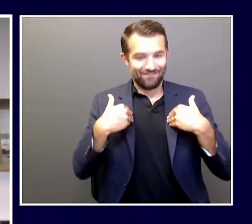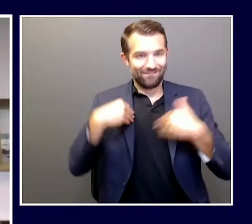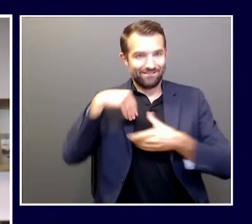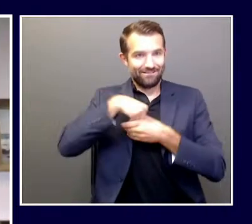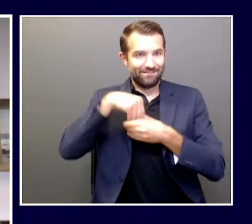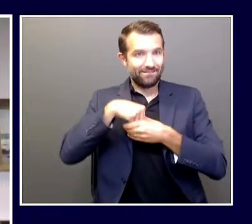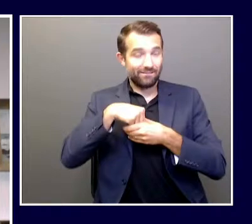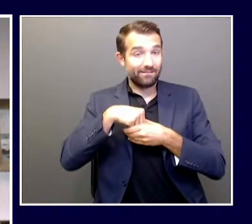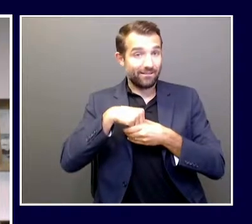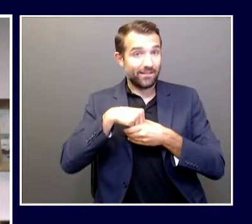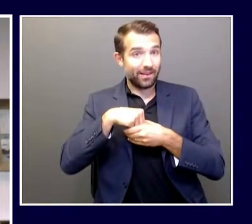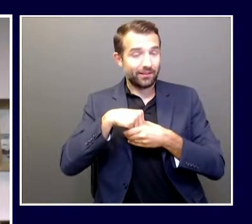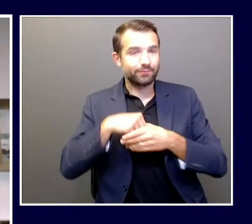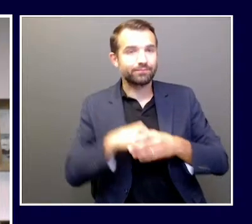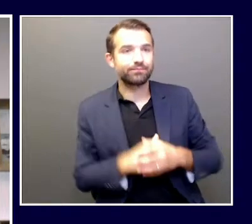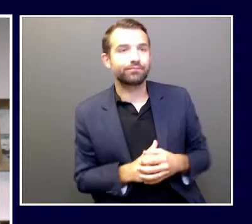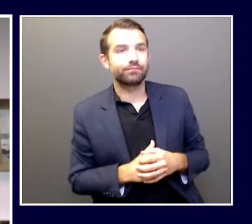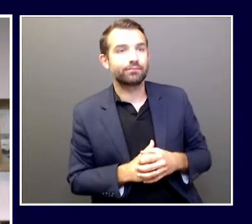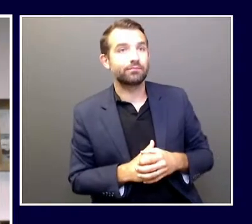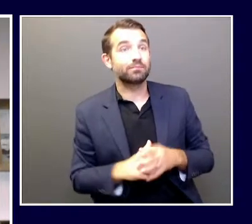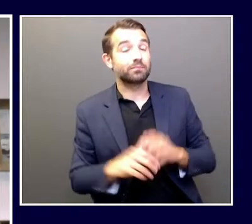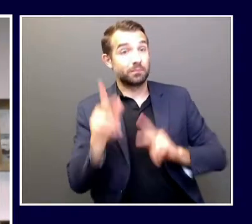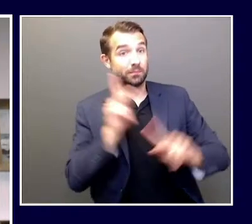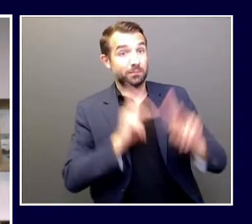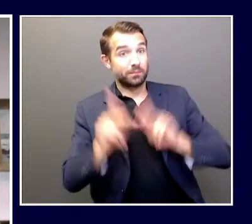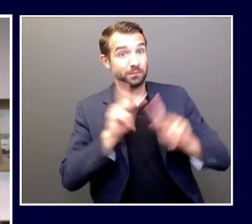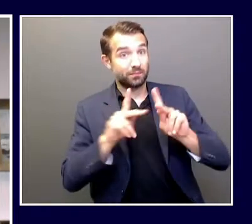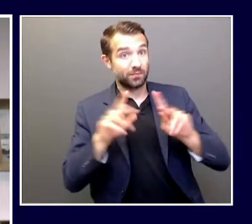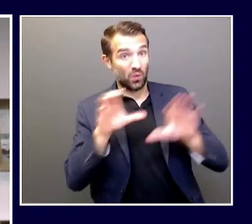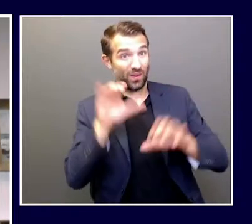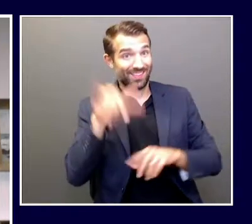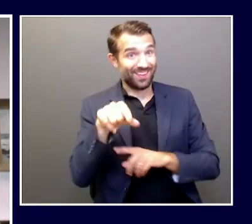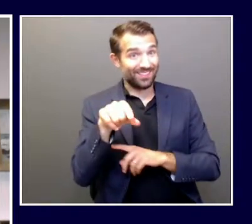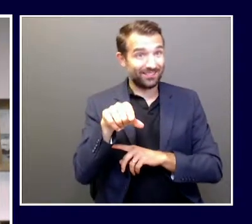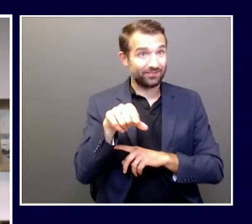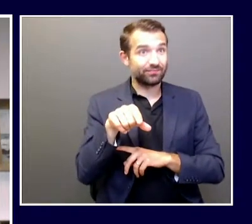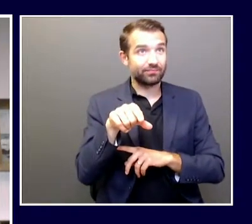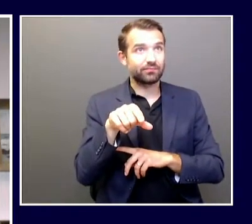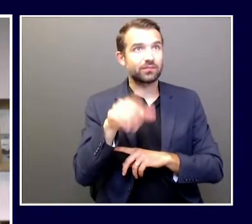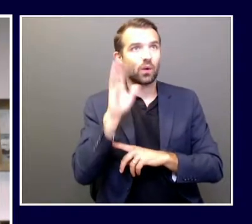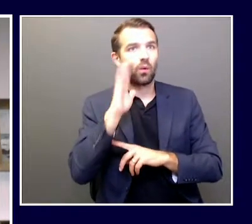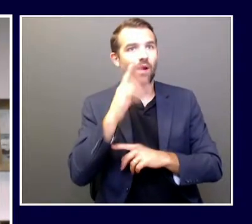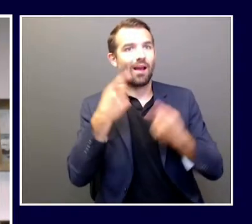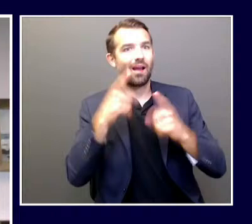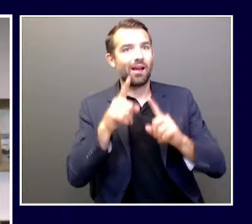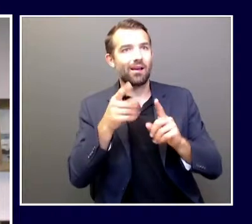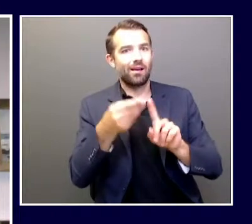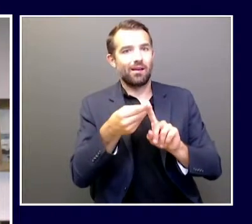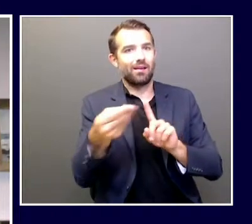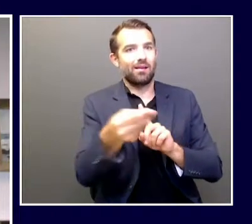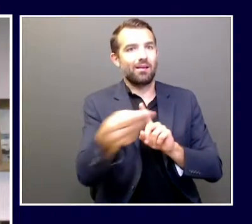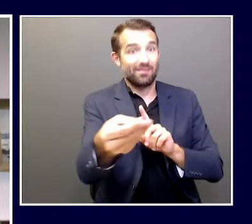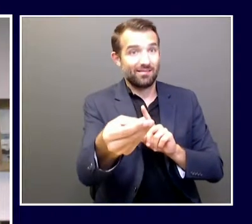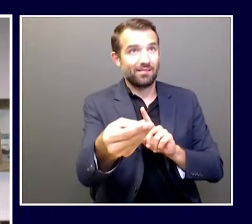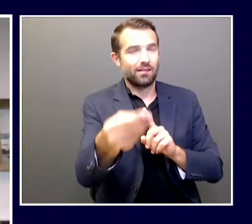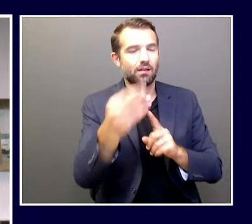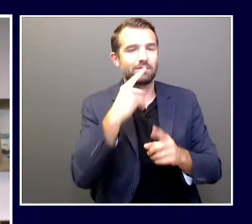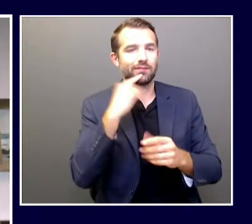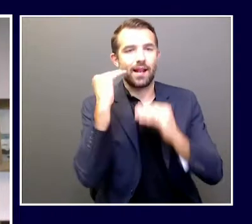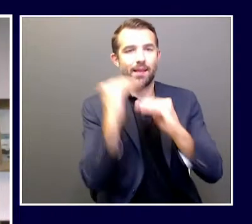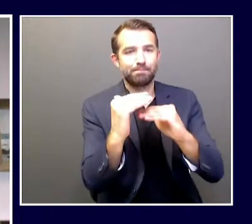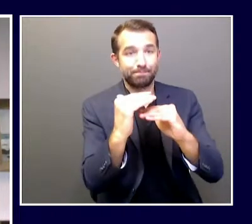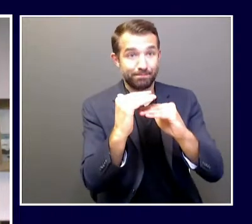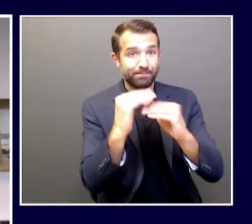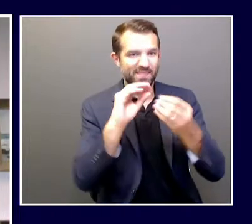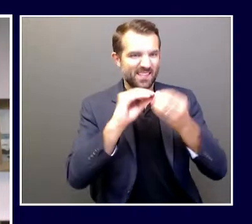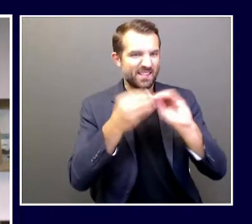will result in a small number of cases. But something that occurs at the same rate in a really large group of people, breakthrough cases